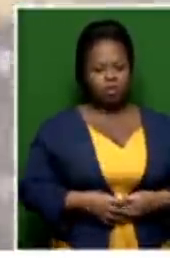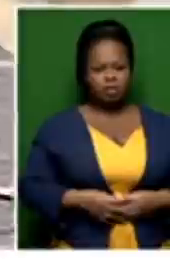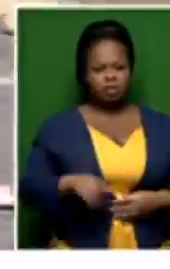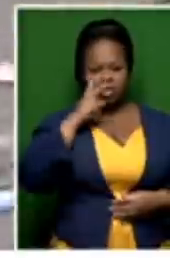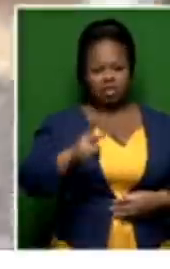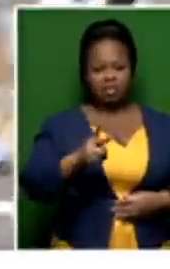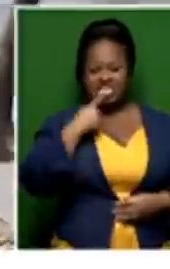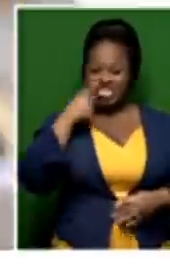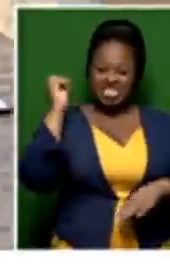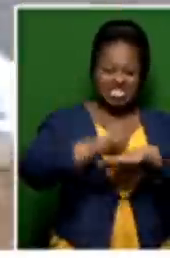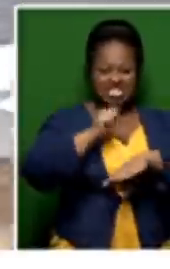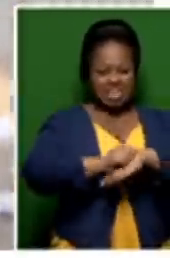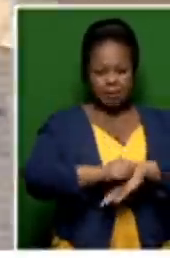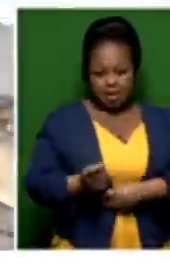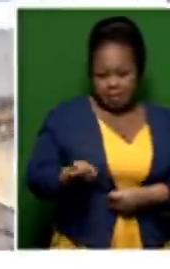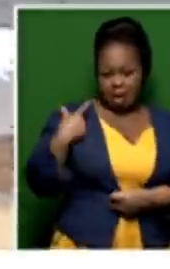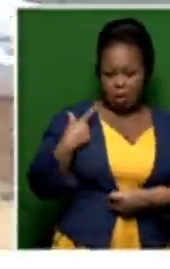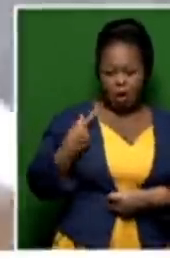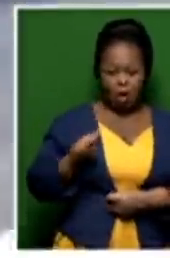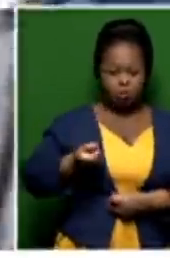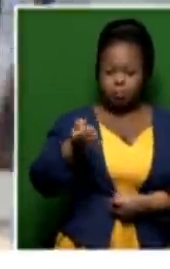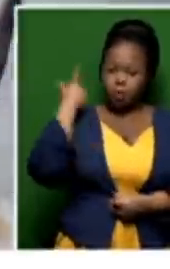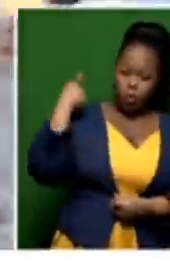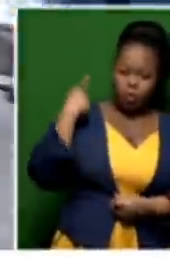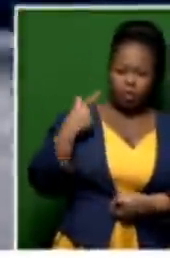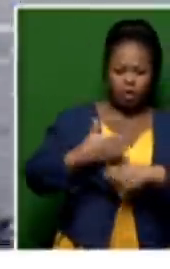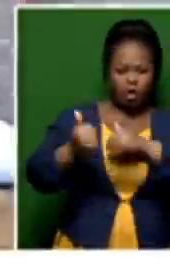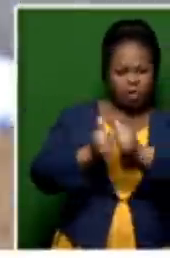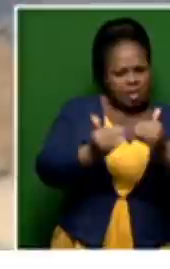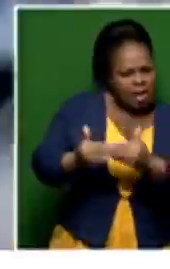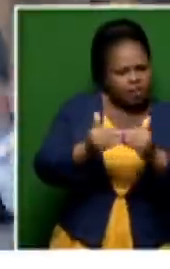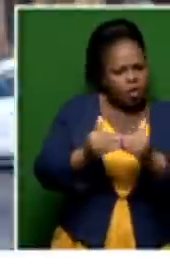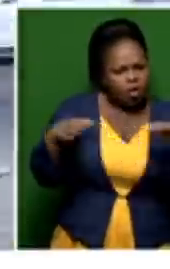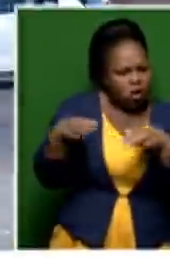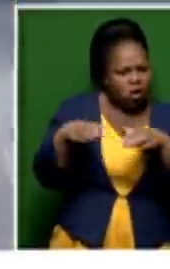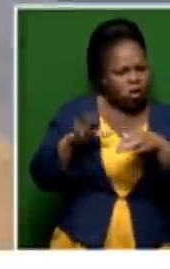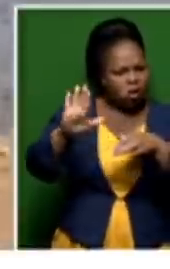move away. Right next to us. Colleagues, be careful. Stay together.